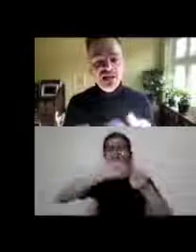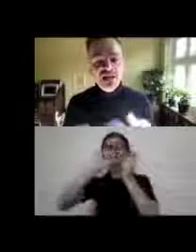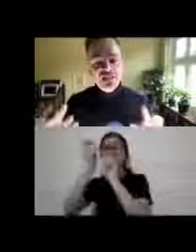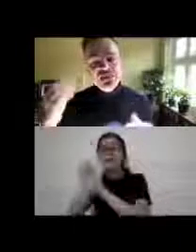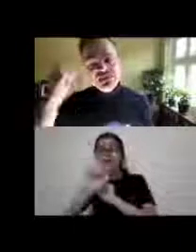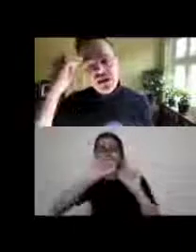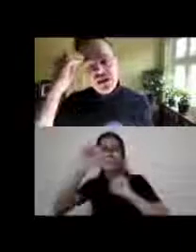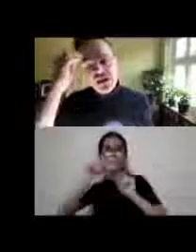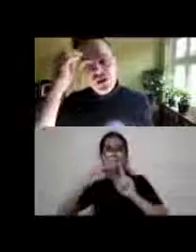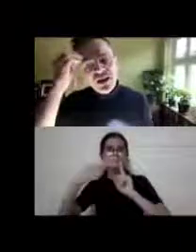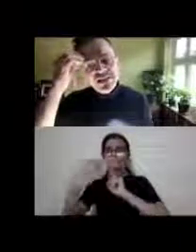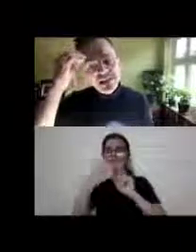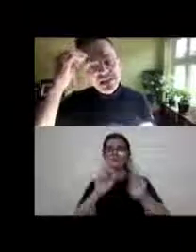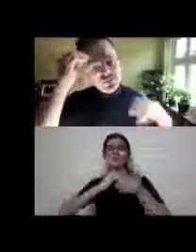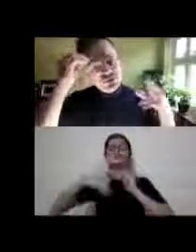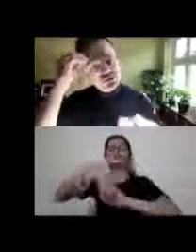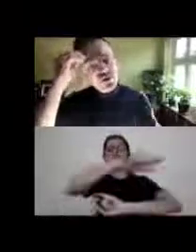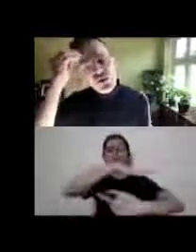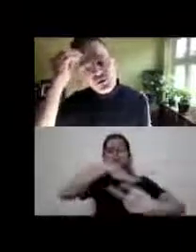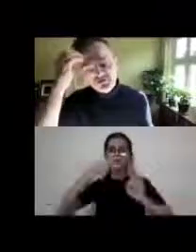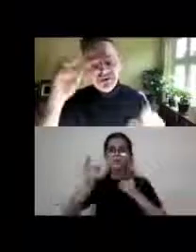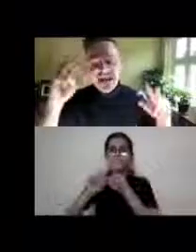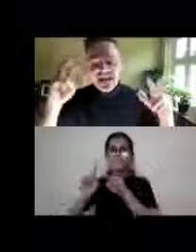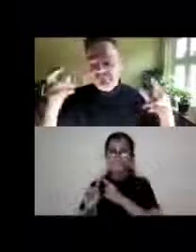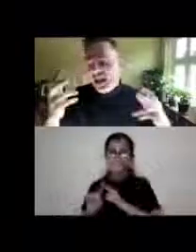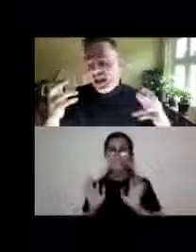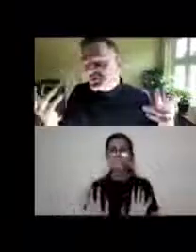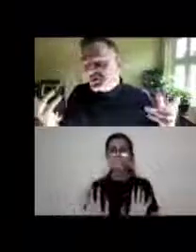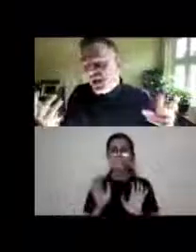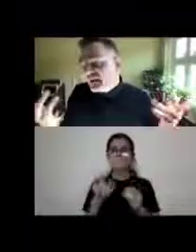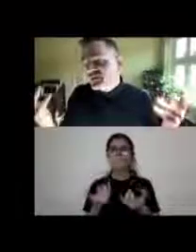And this organization, which is called